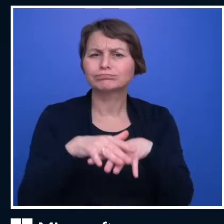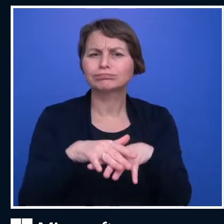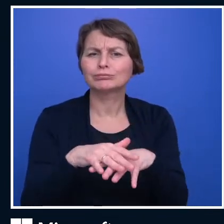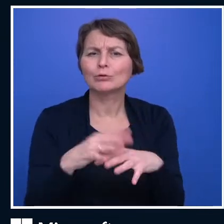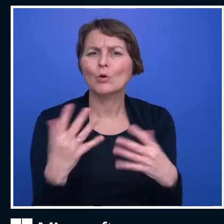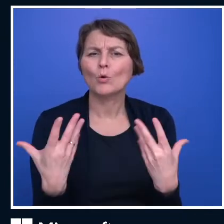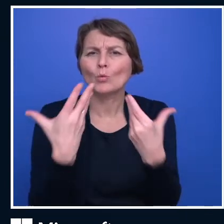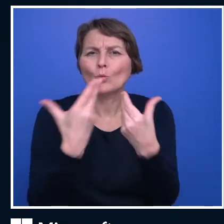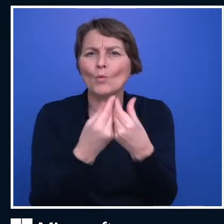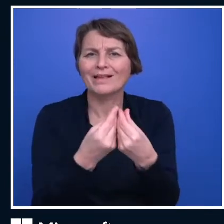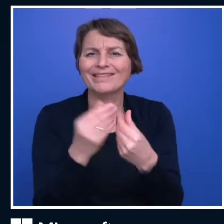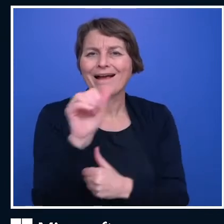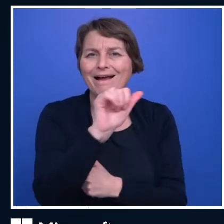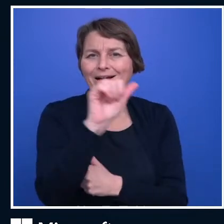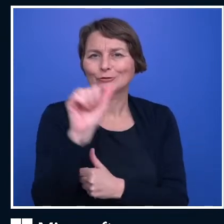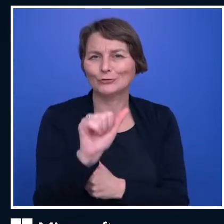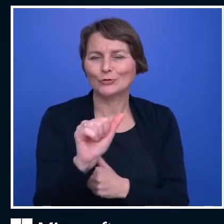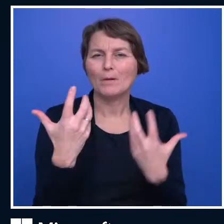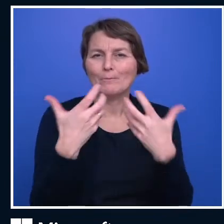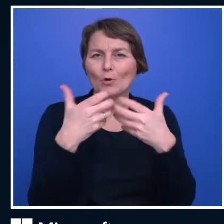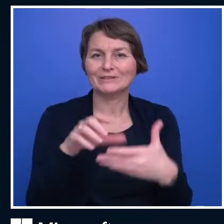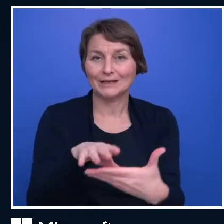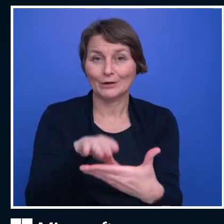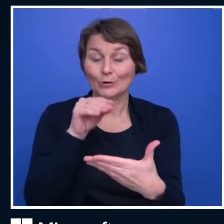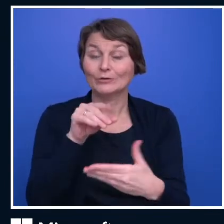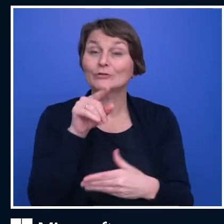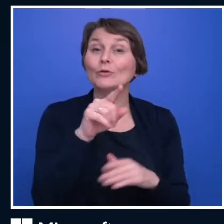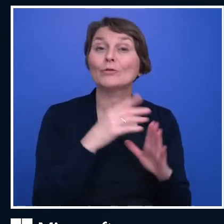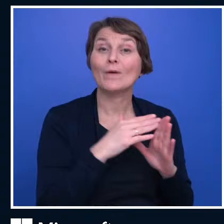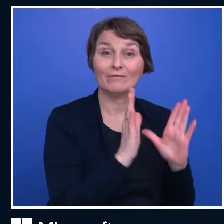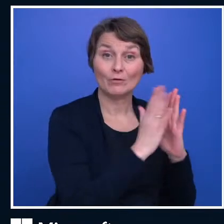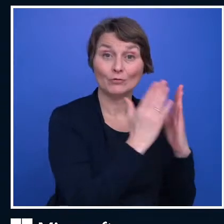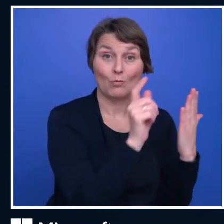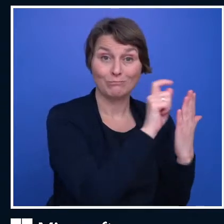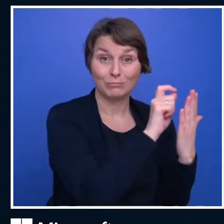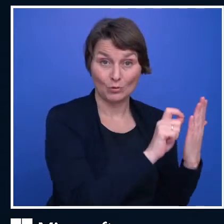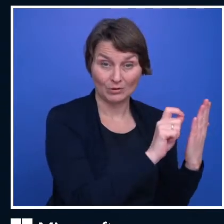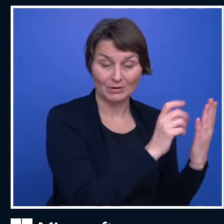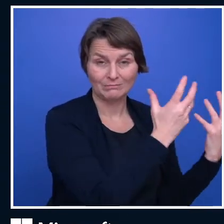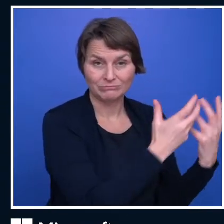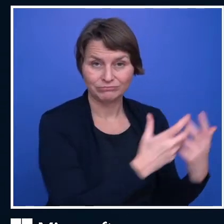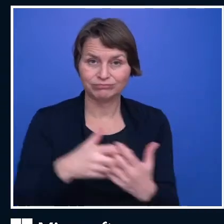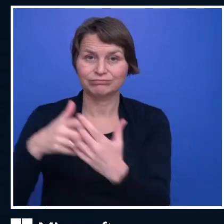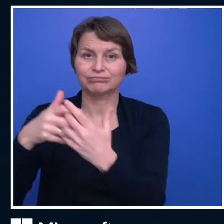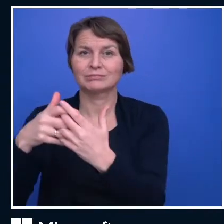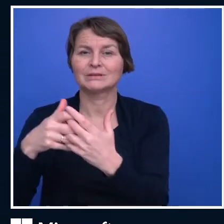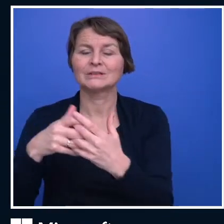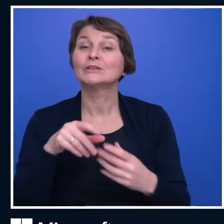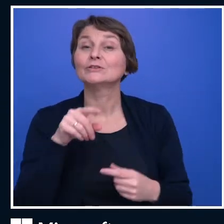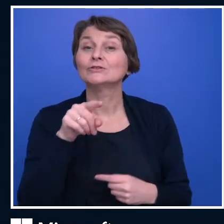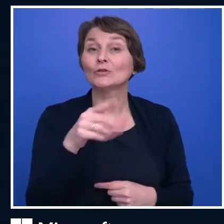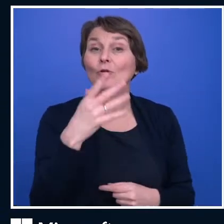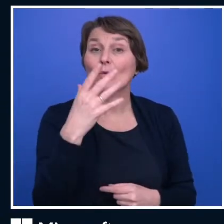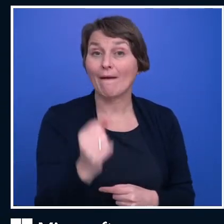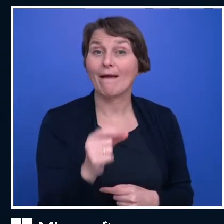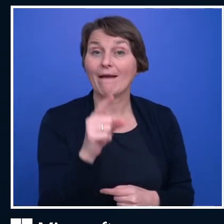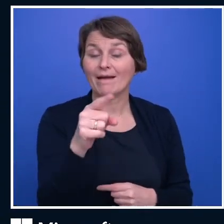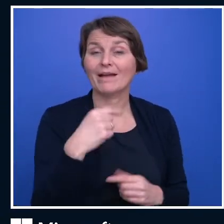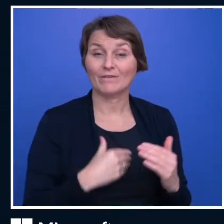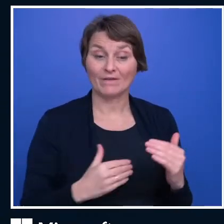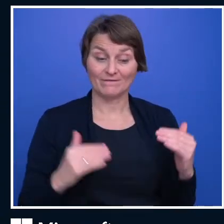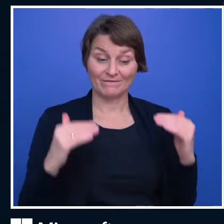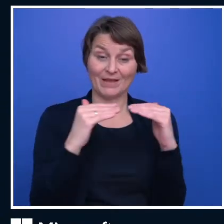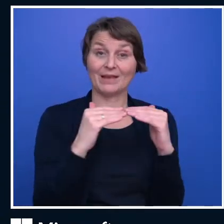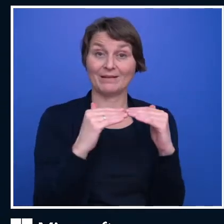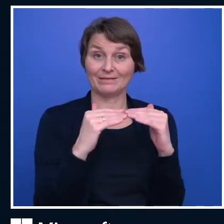notebook with the results of your model. Or what you could also do is, now you have a fairness tab in Azure ML currently in